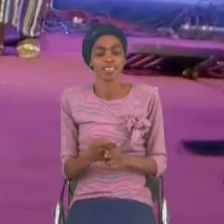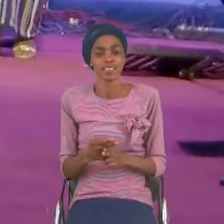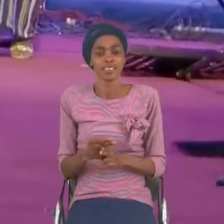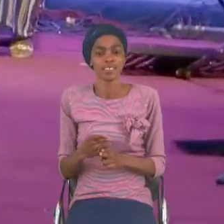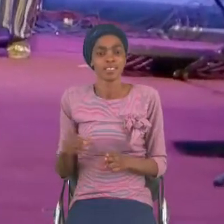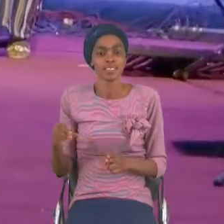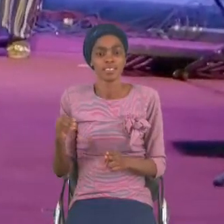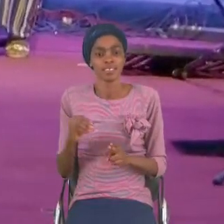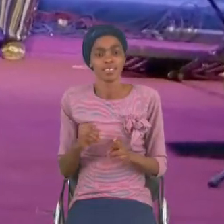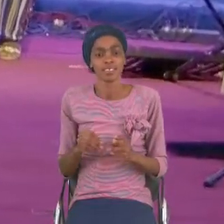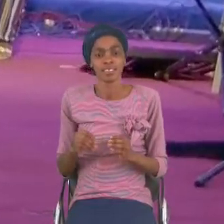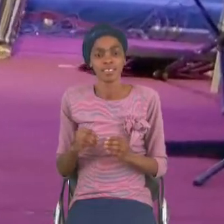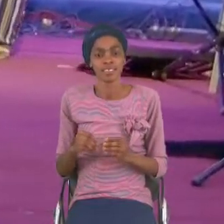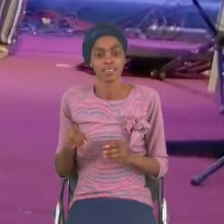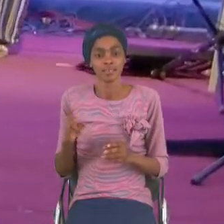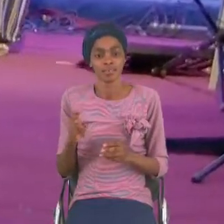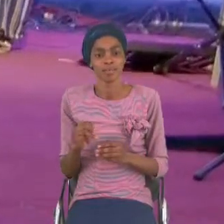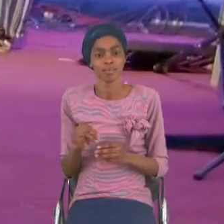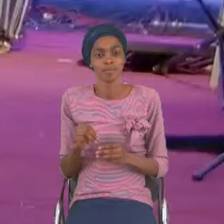universe.